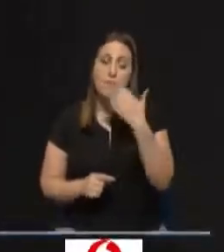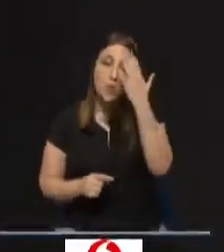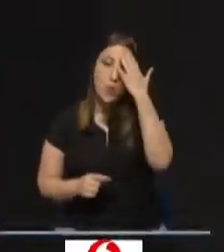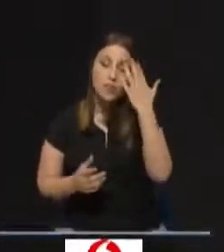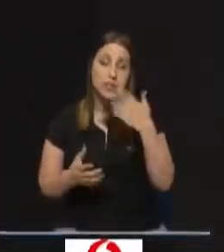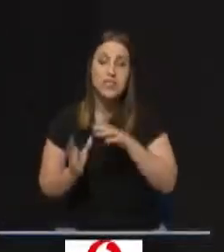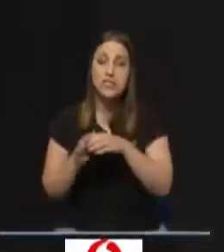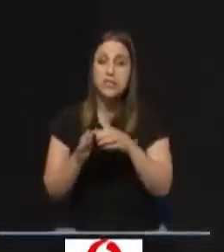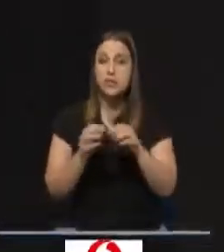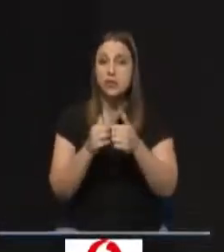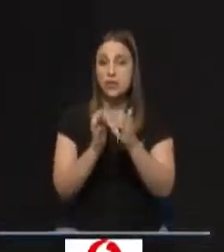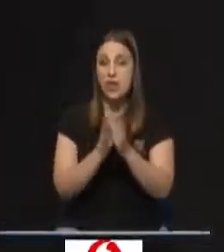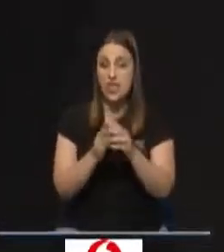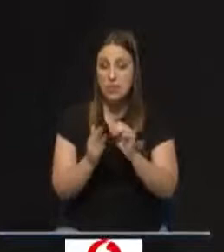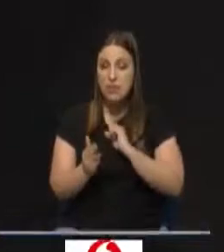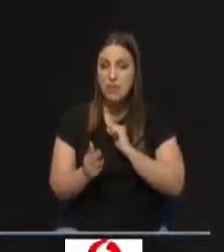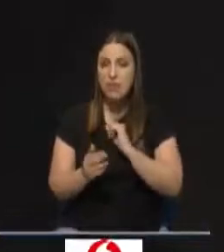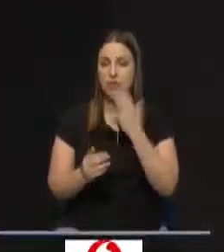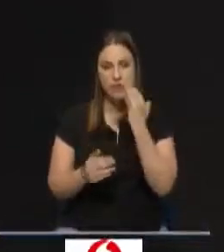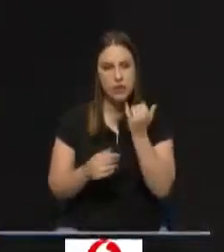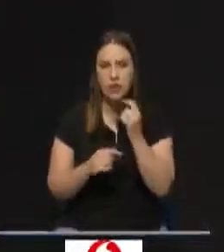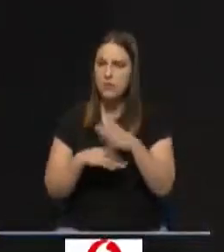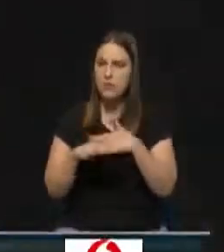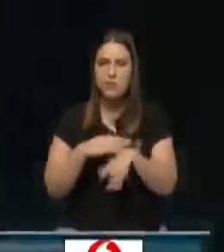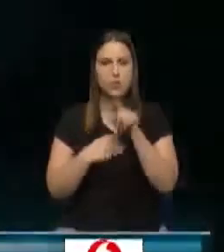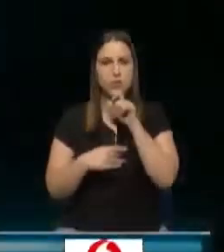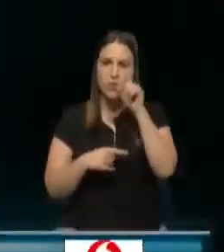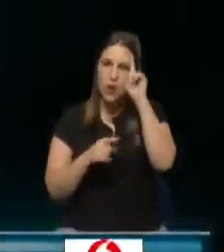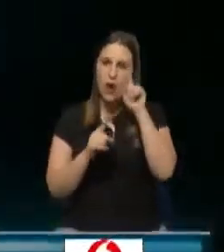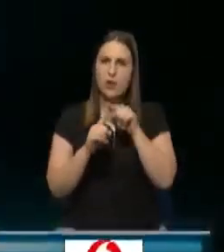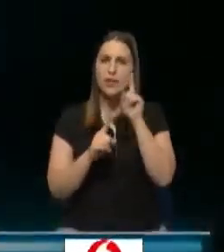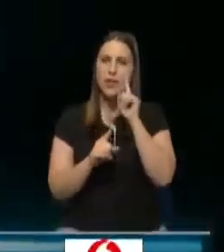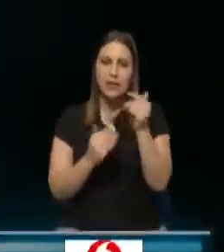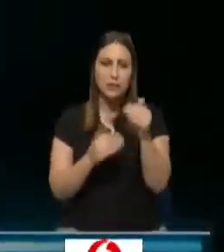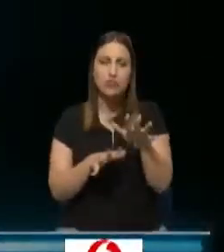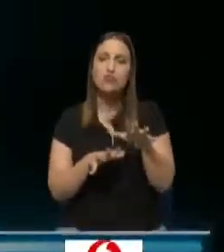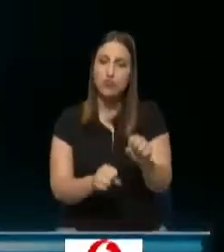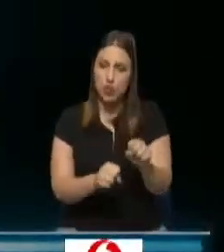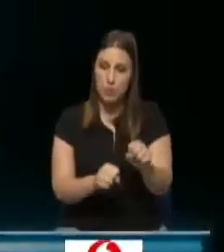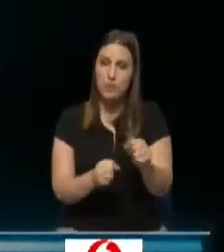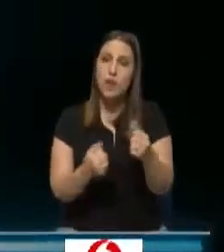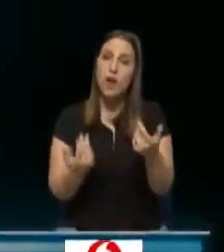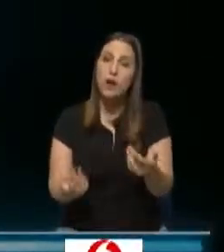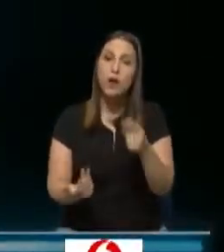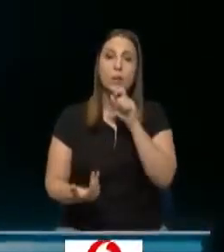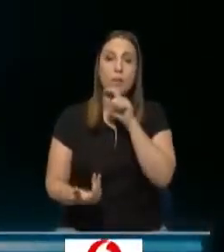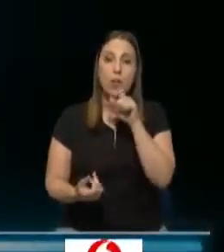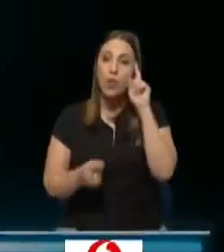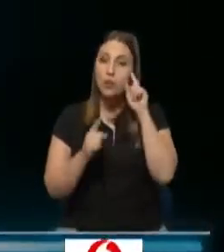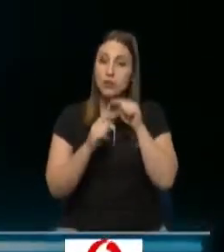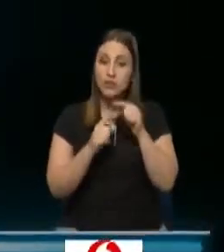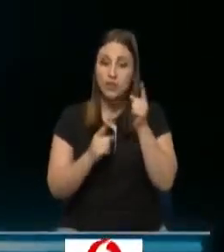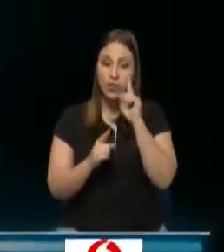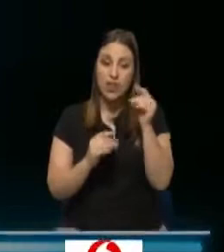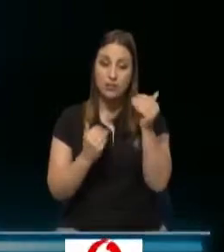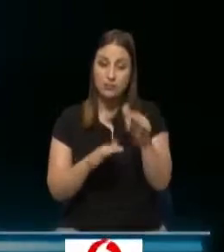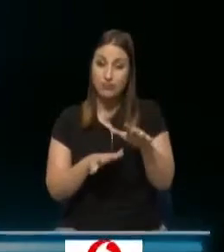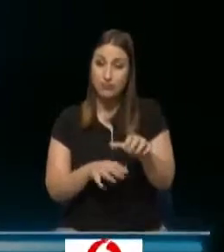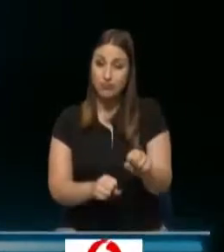the deadlines imposed. Well, my team and all teams are going to do their